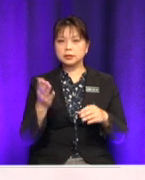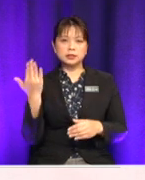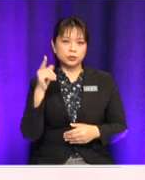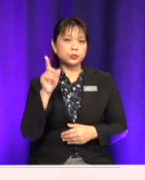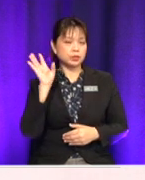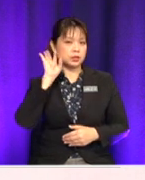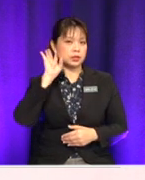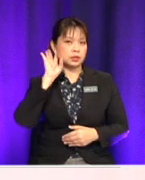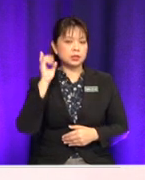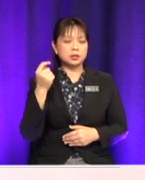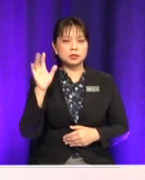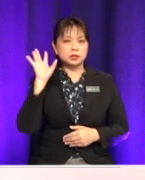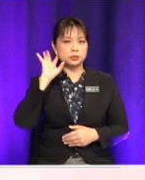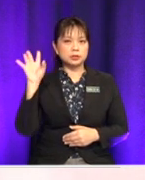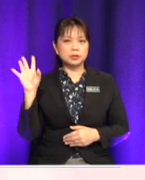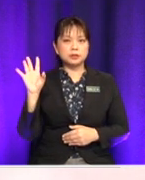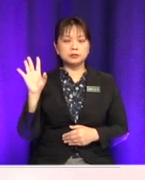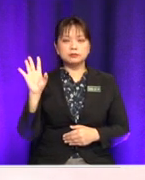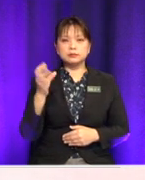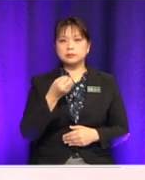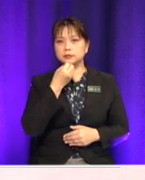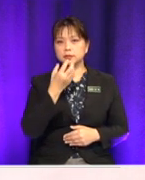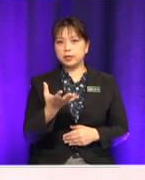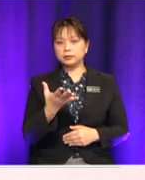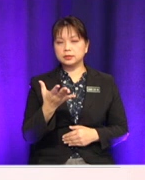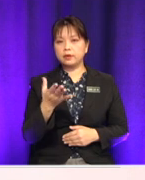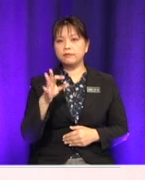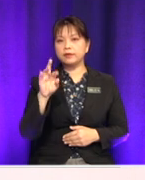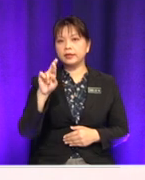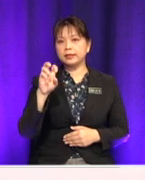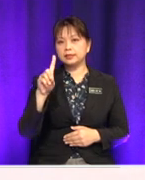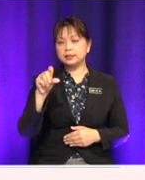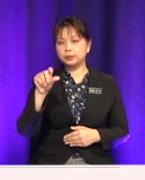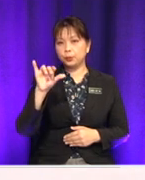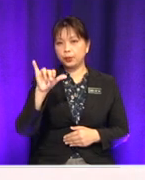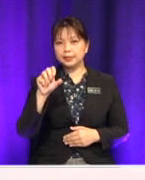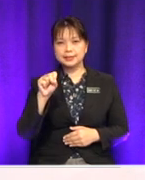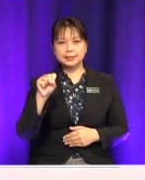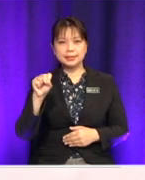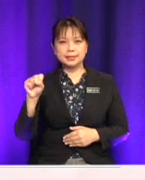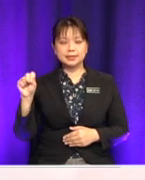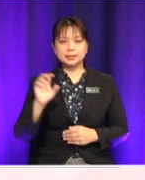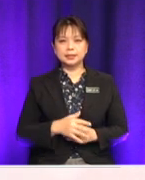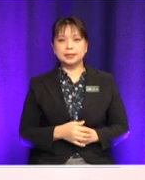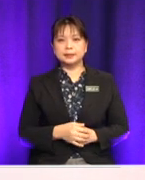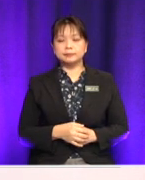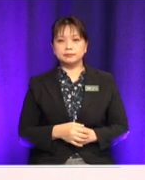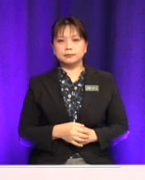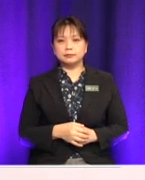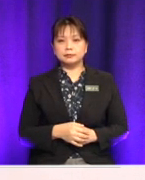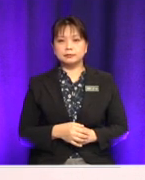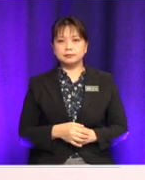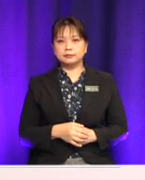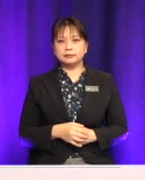mentioned Fridays? Yes, on every with an Friday. S. Mm-hmm. So what happens if Faizo misses the word